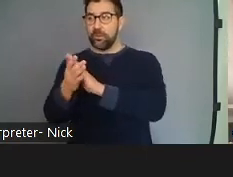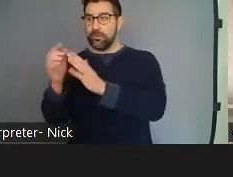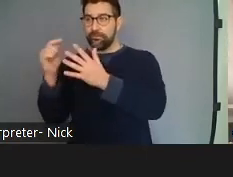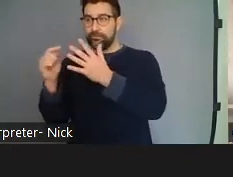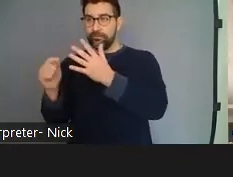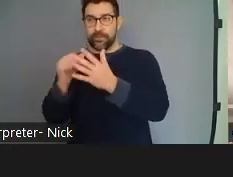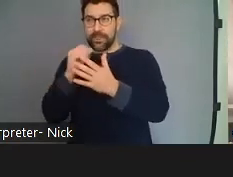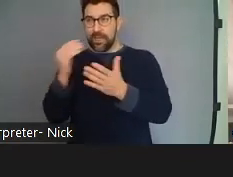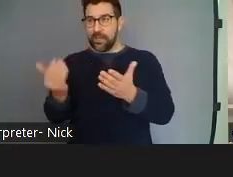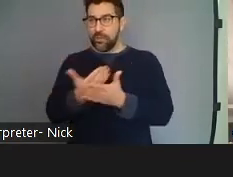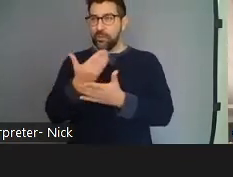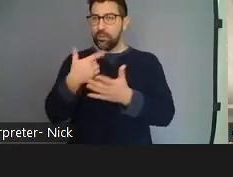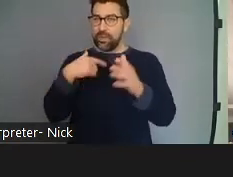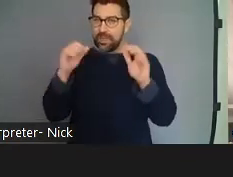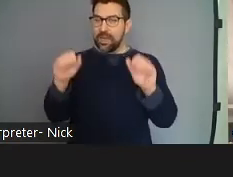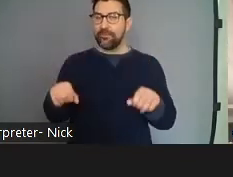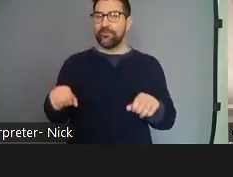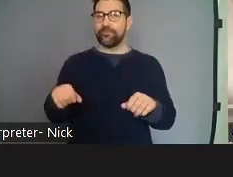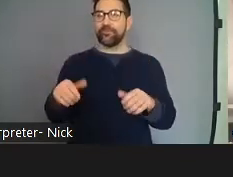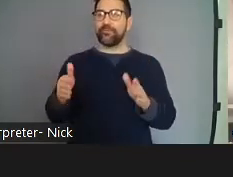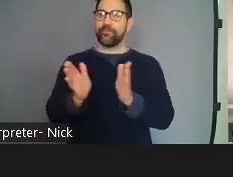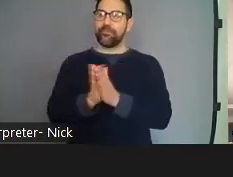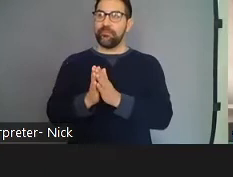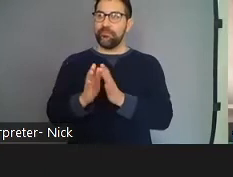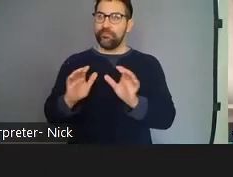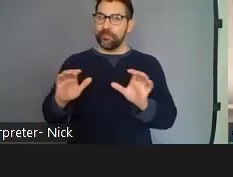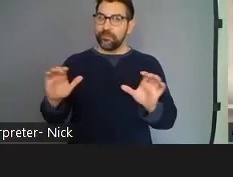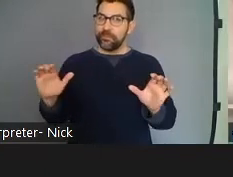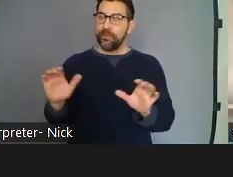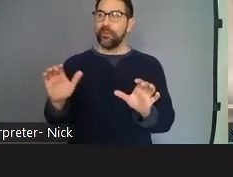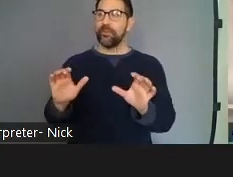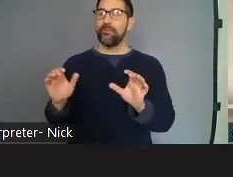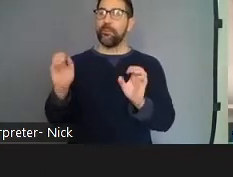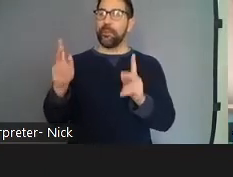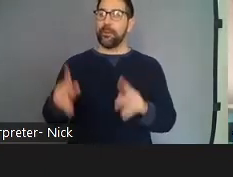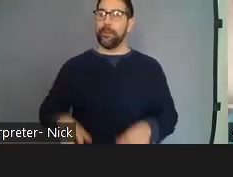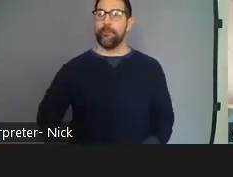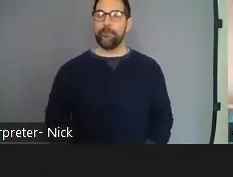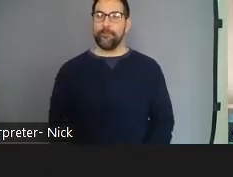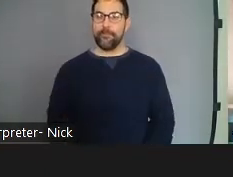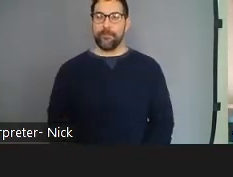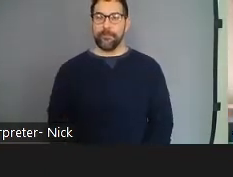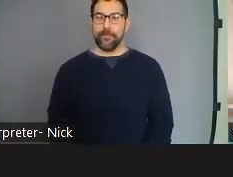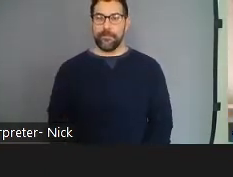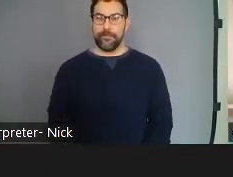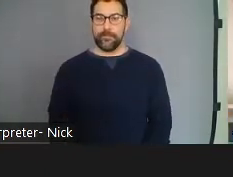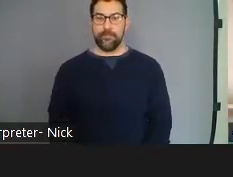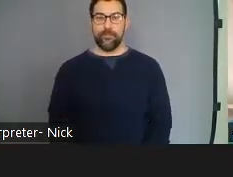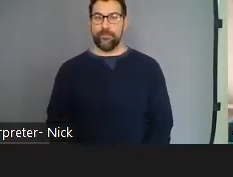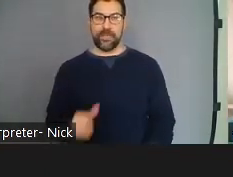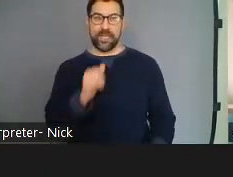new. We can do it. So we're asking you to do it, right? And it didn't